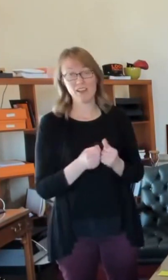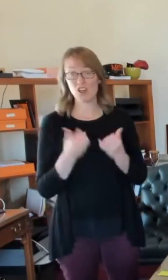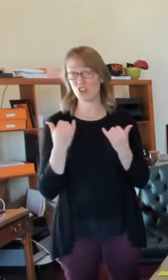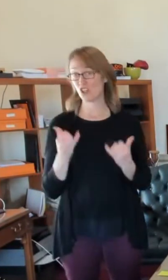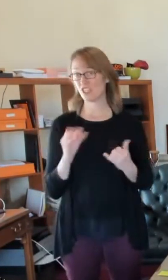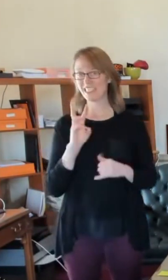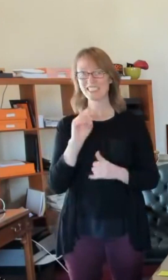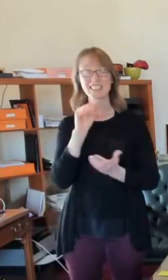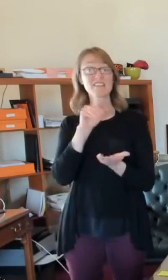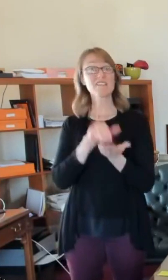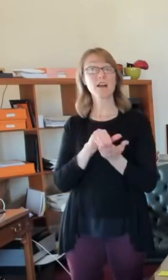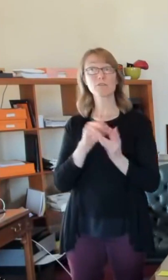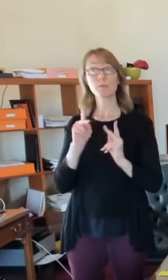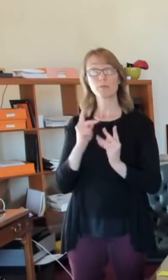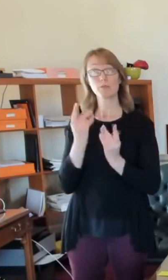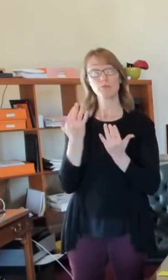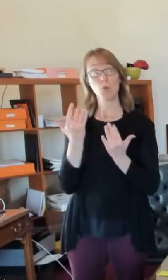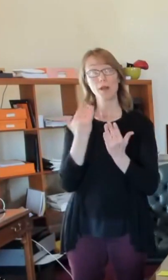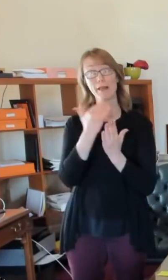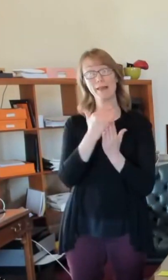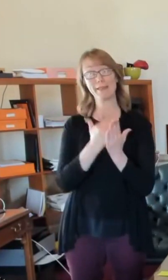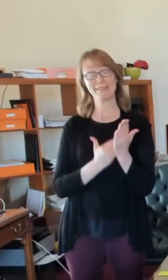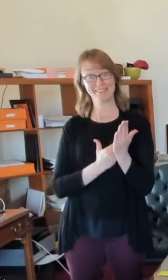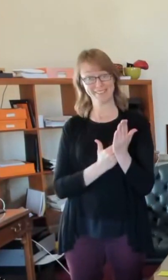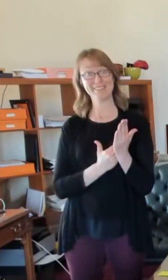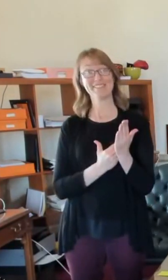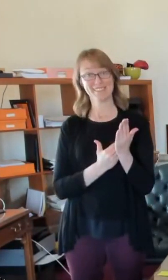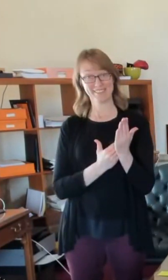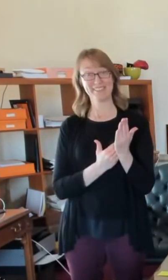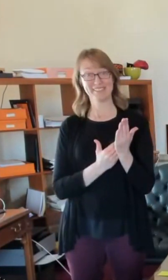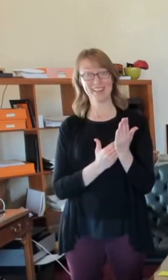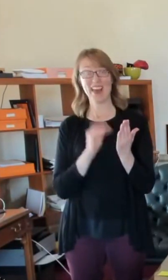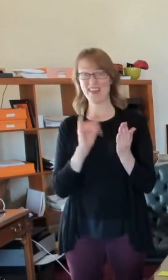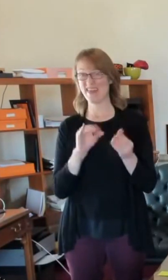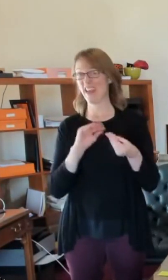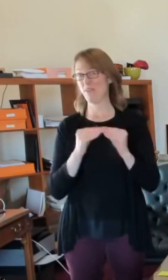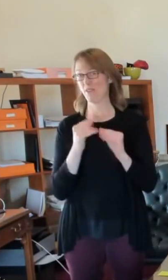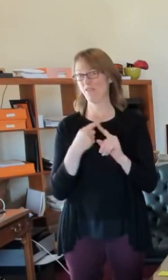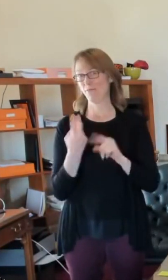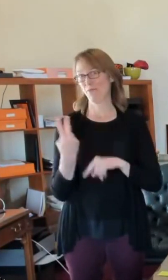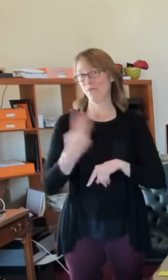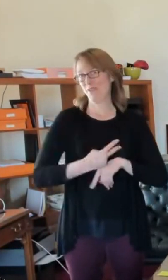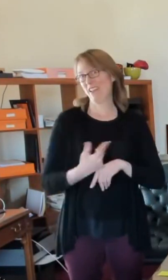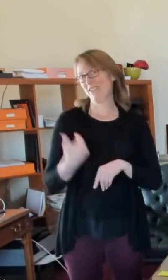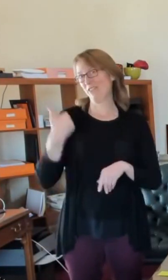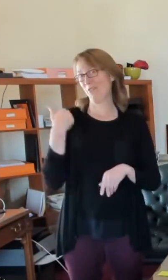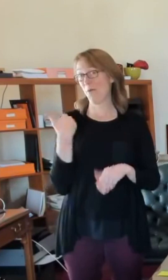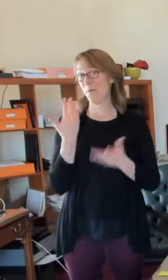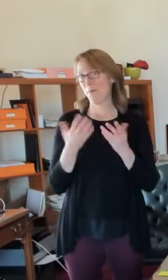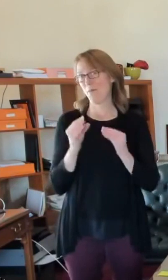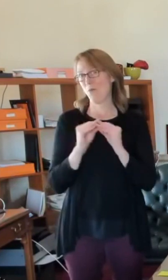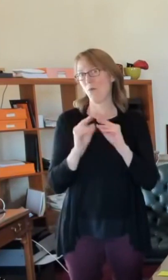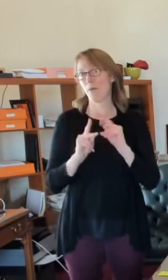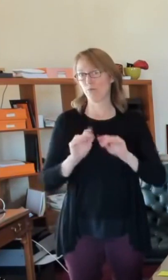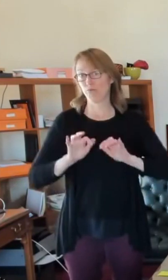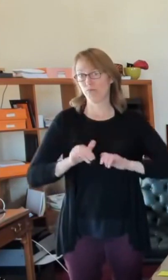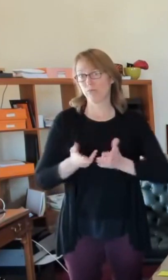list, and that number's a couple of days old. There may be even more by now, but a lot of